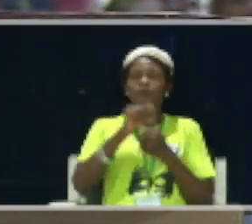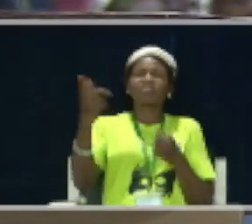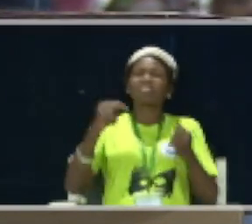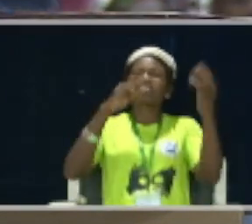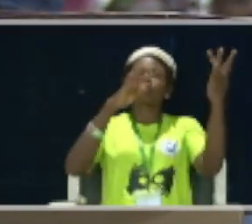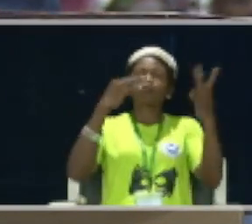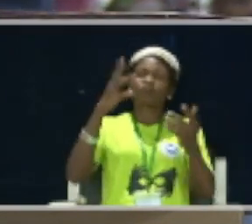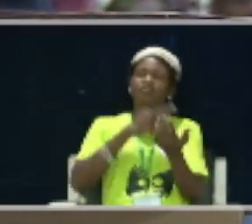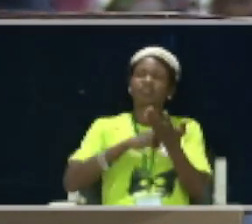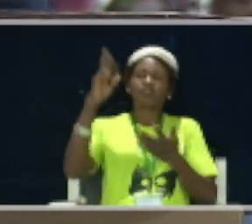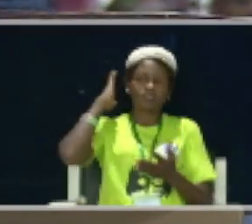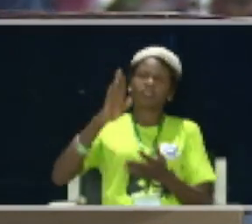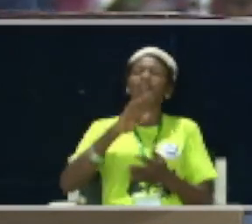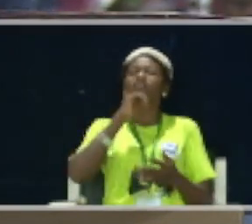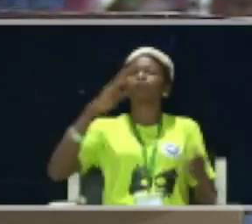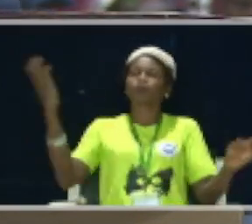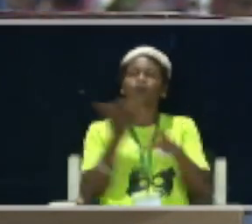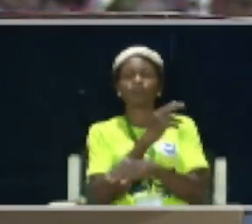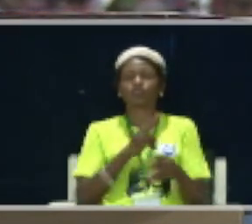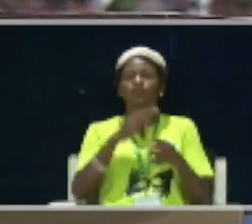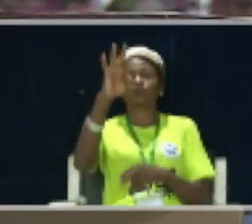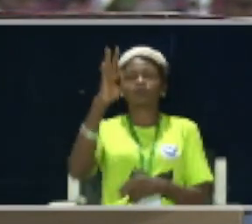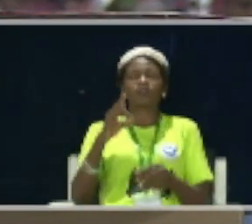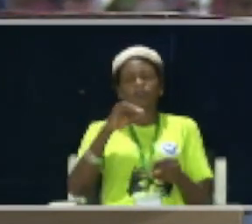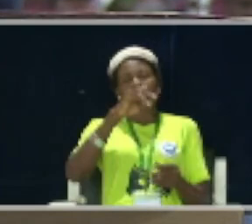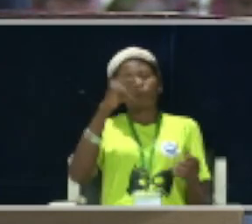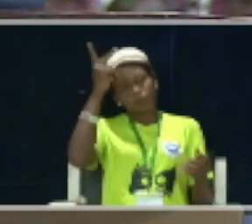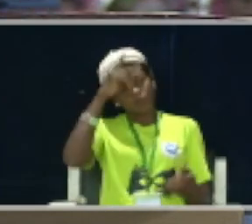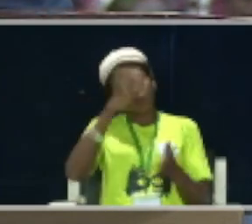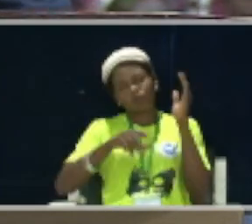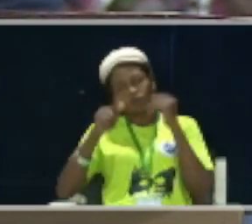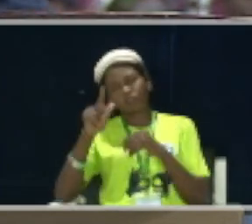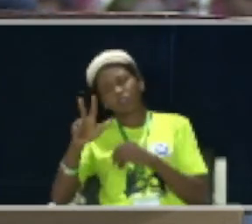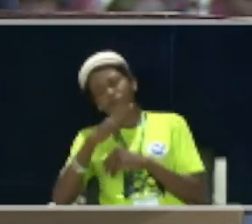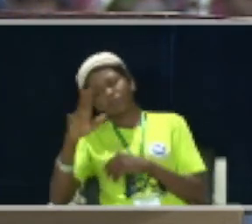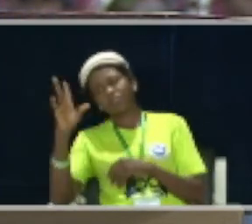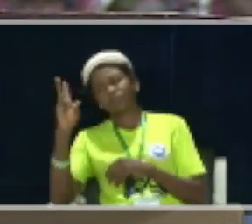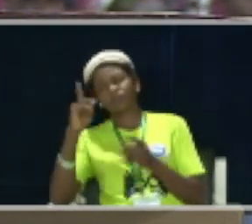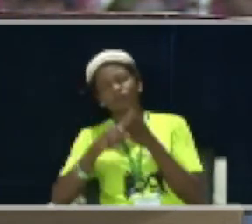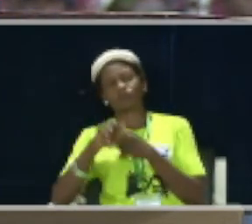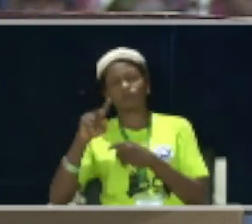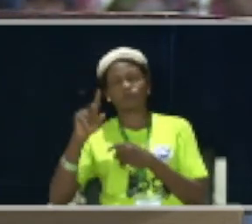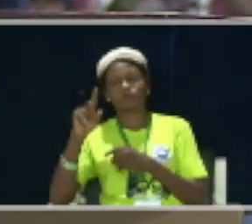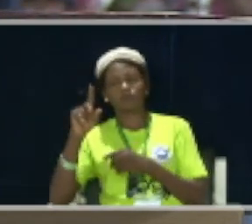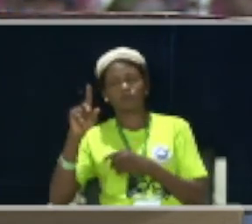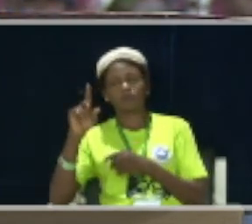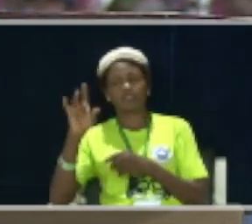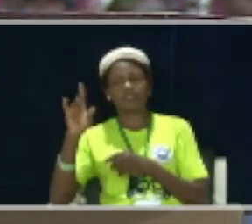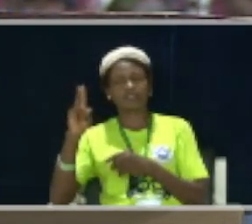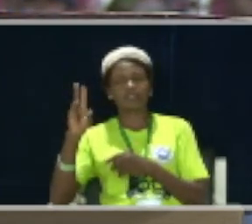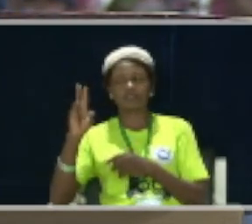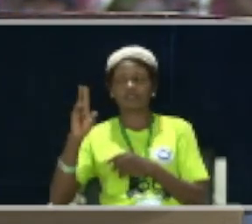the righteous shall never be cut short. Proverbs 23, 17 to 18. Proverbs 23, 17 to 18.